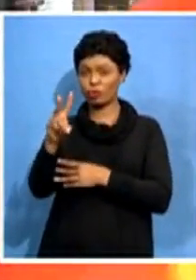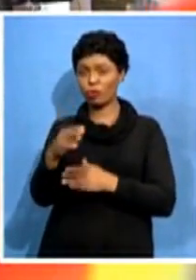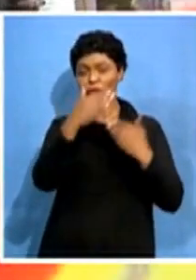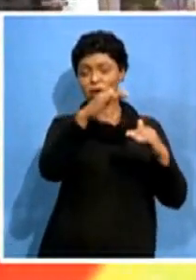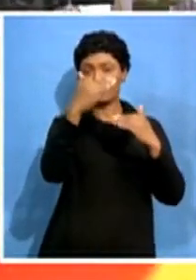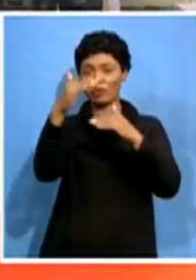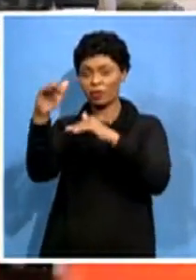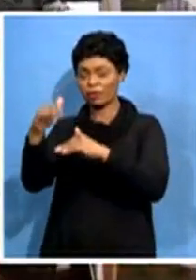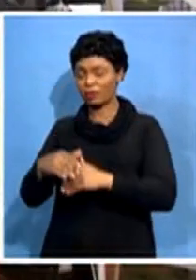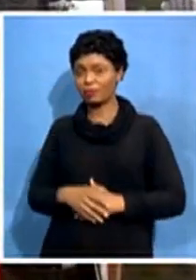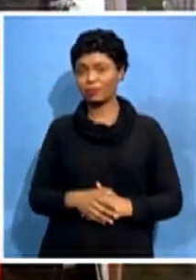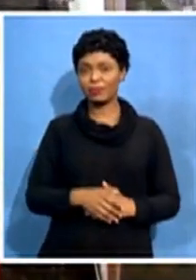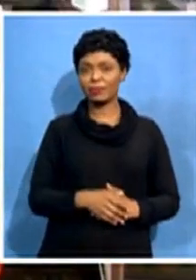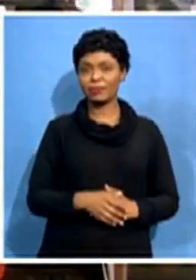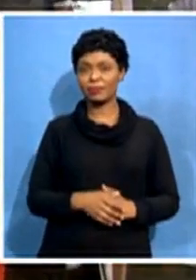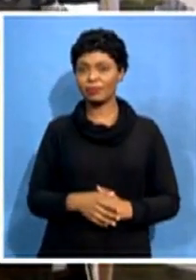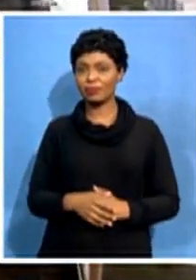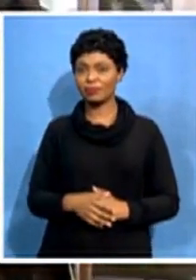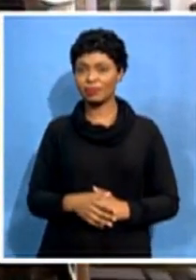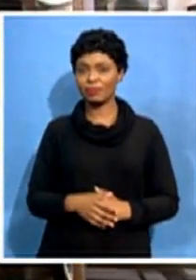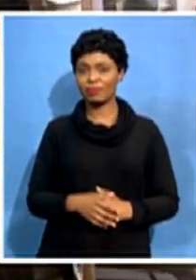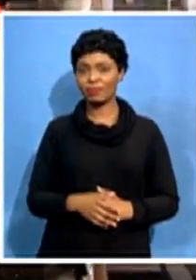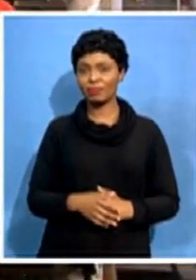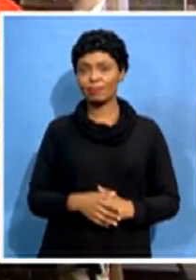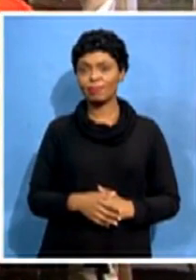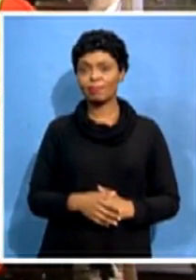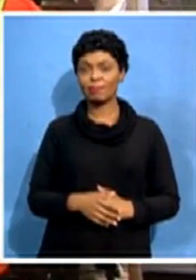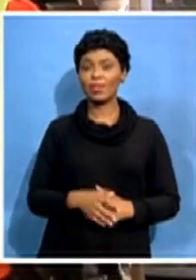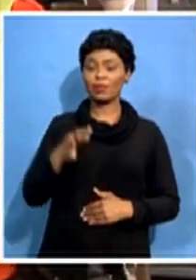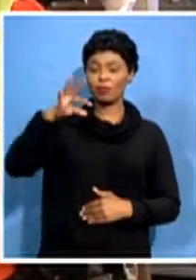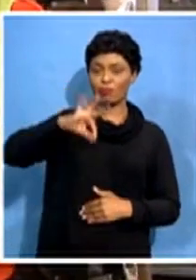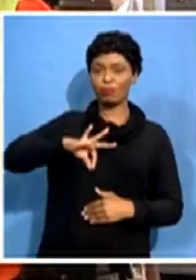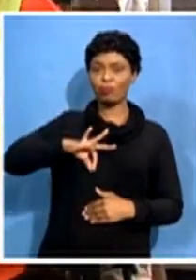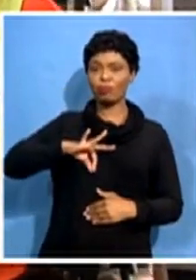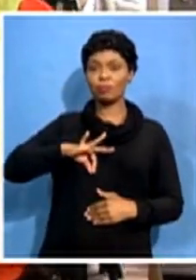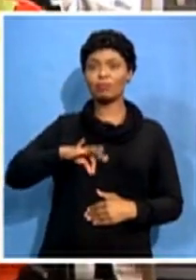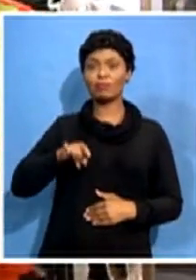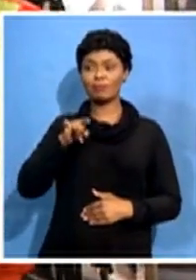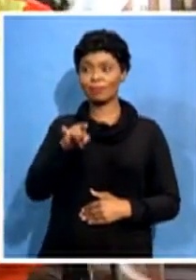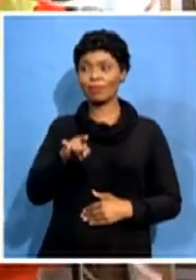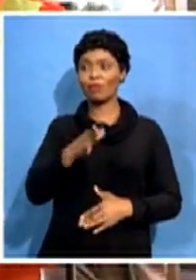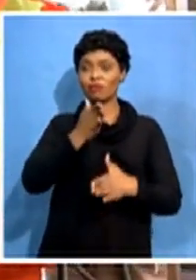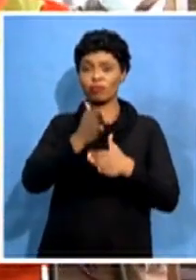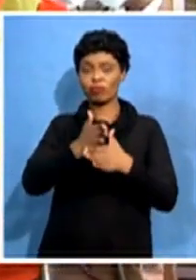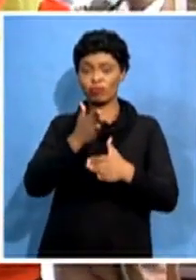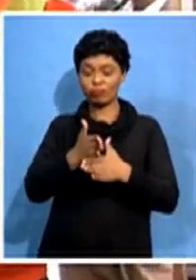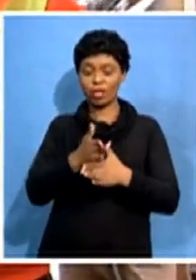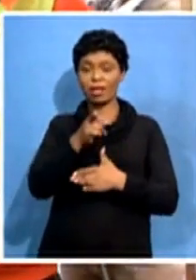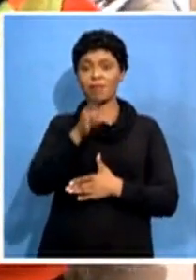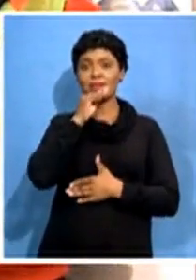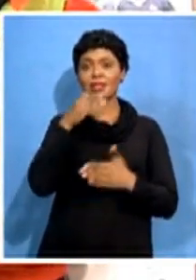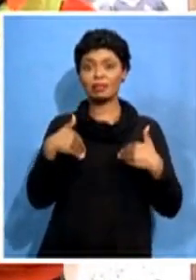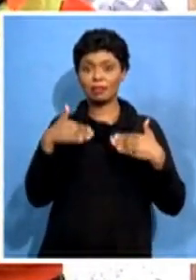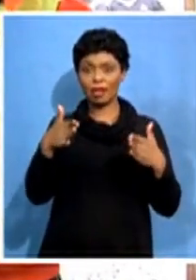occupation, and what I mean by beneficial occupation is when the suppliers can start to install their equipment, and that's going to